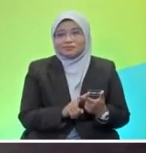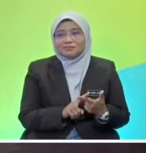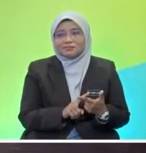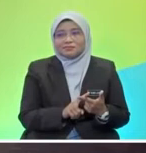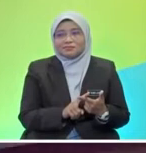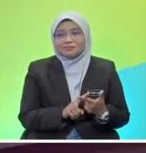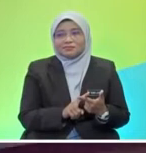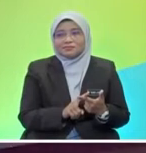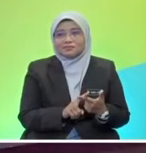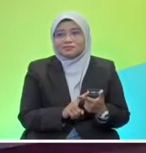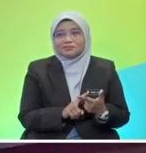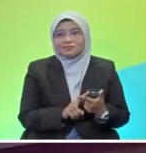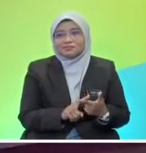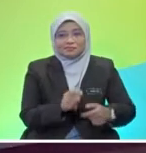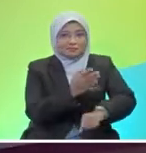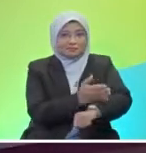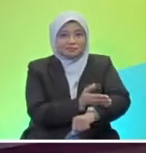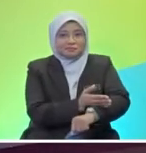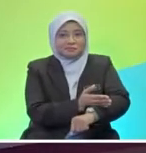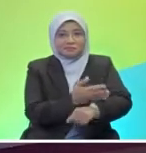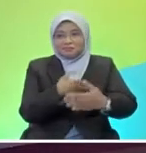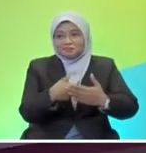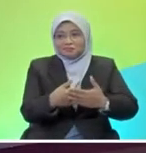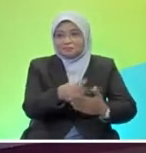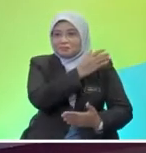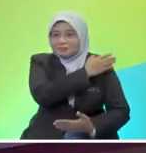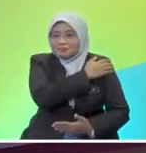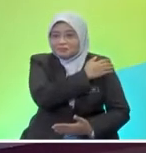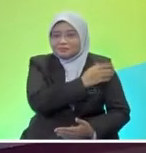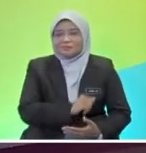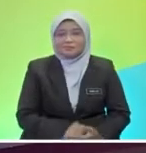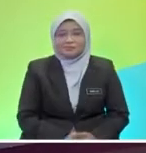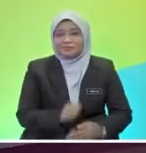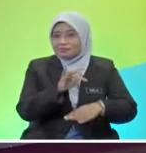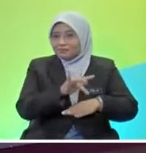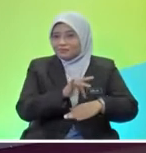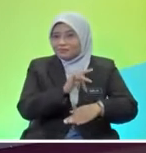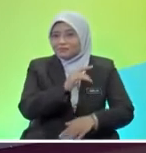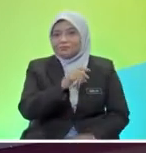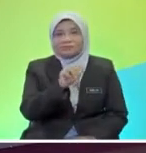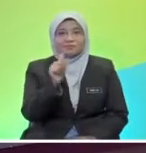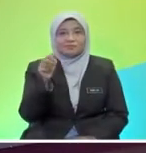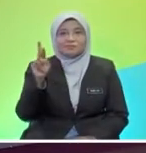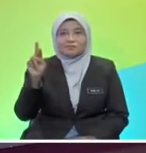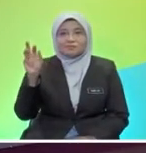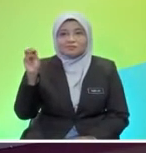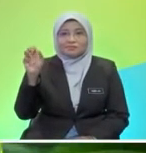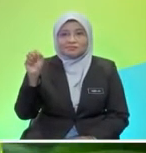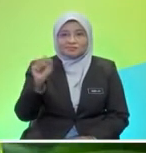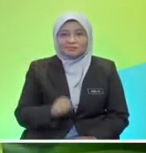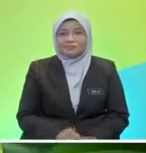from wrist until the shoulder here. That's called arms, okay? Okay. The next